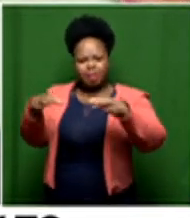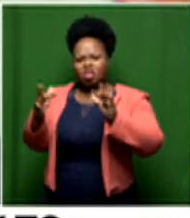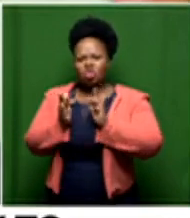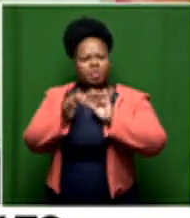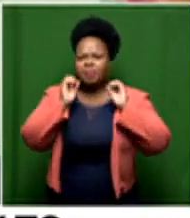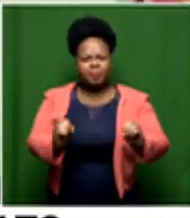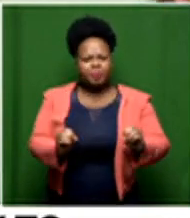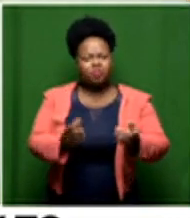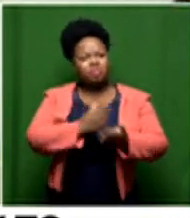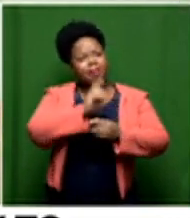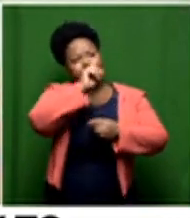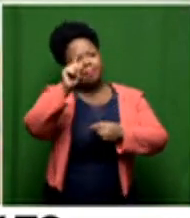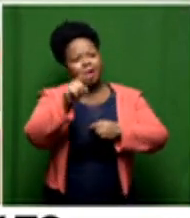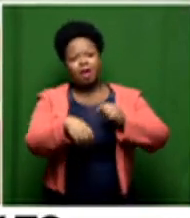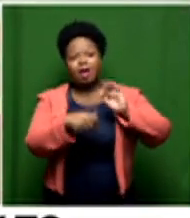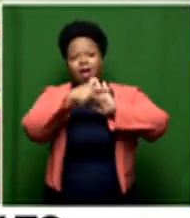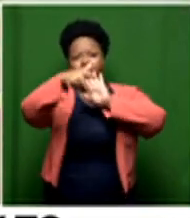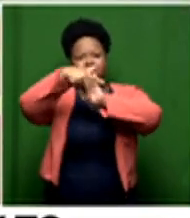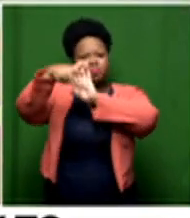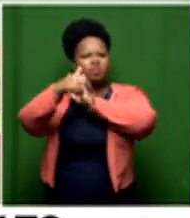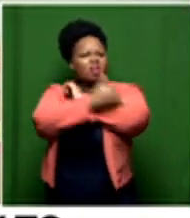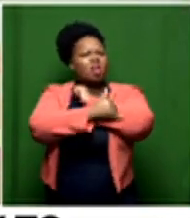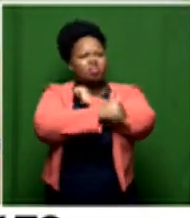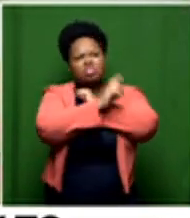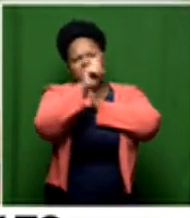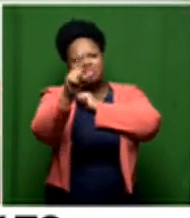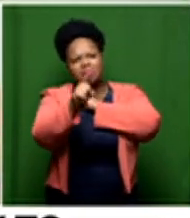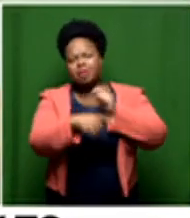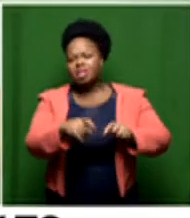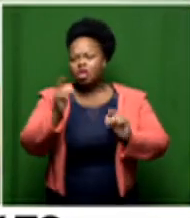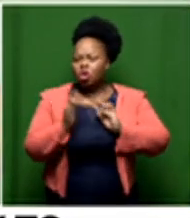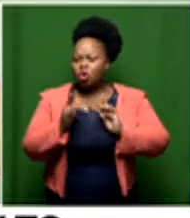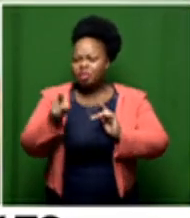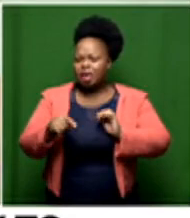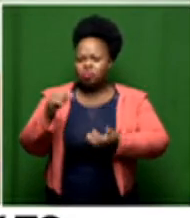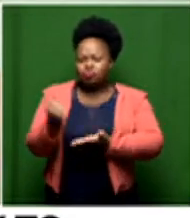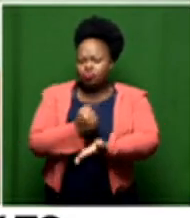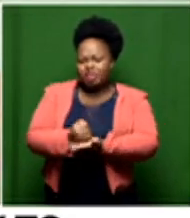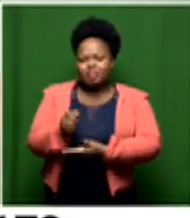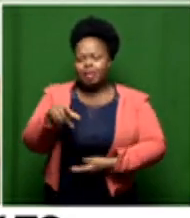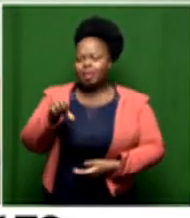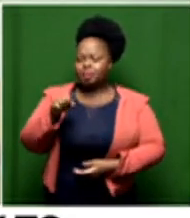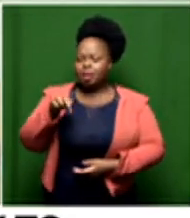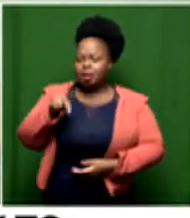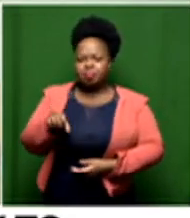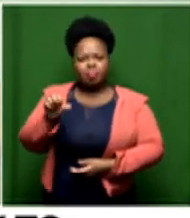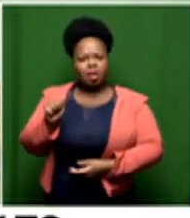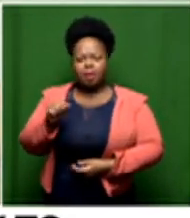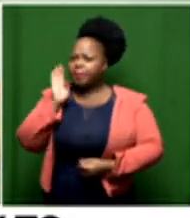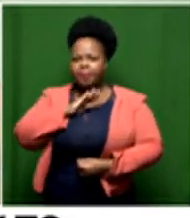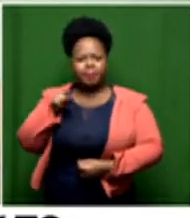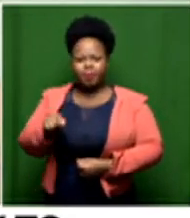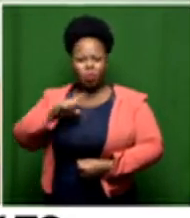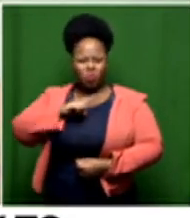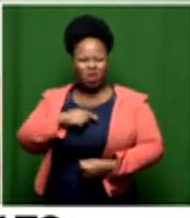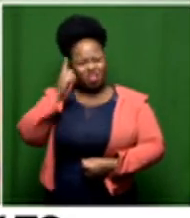vaccines that have been approved in other countries. Why not? Is the reason because these companies know that they can make fabulous